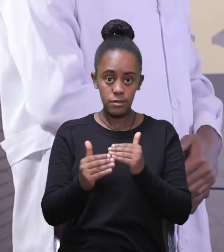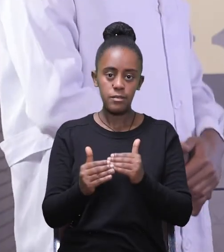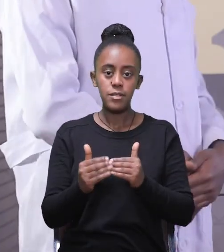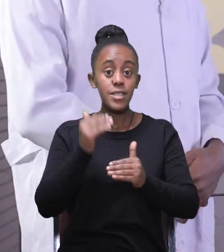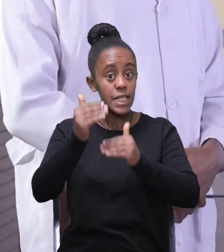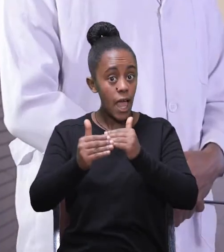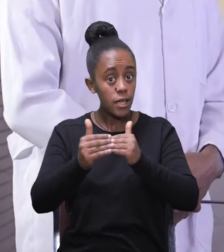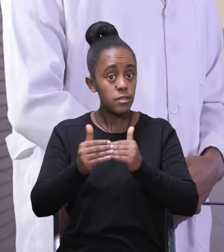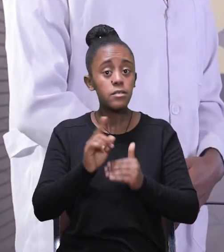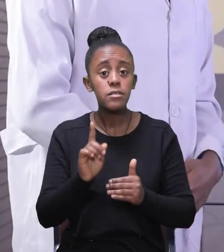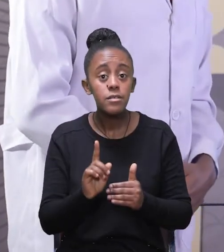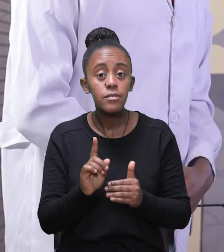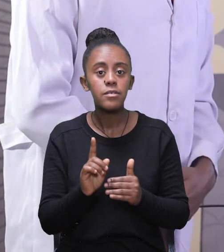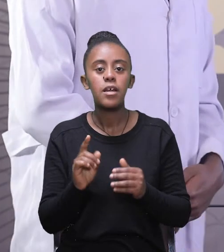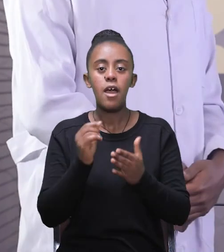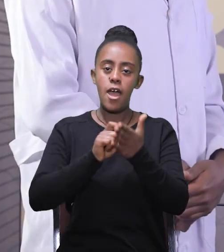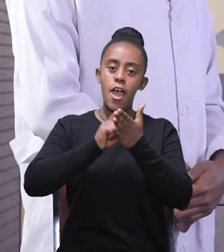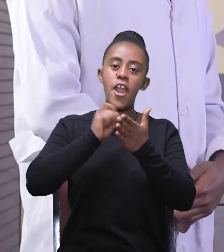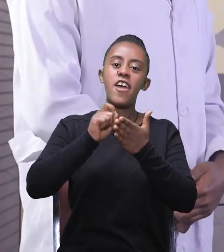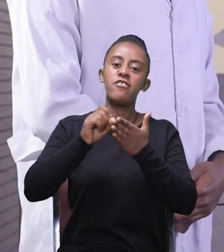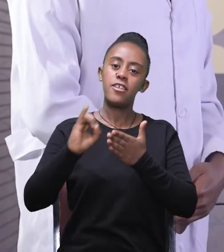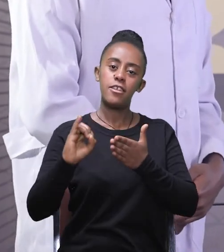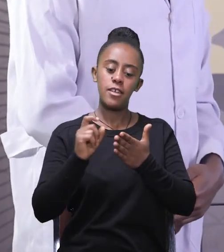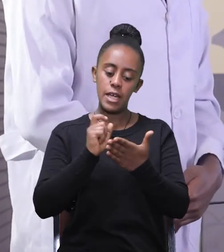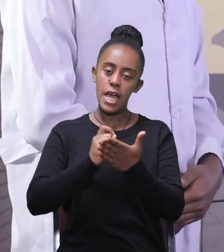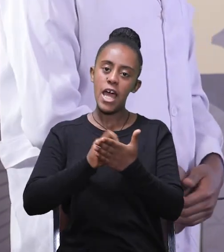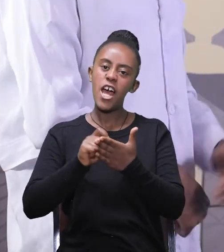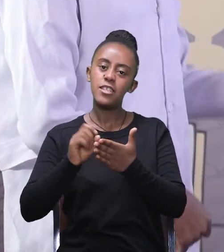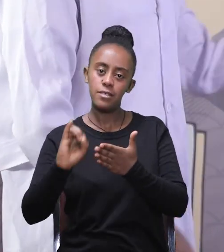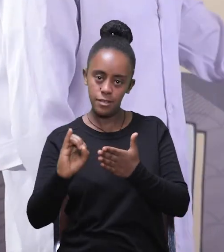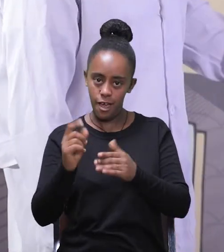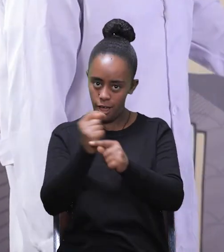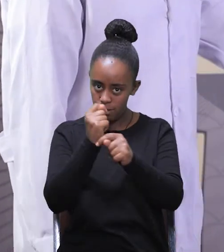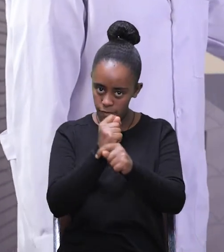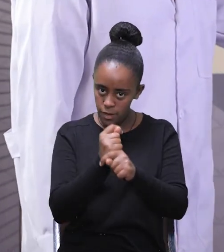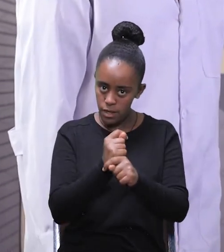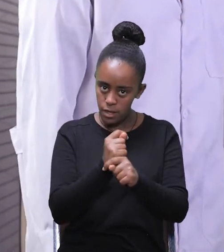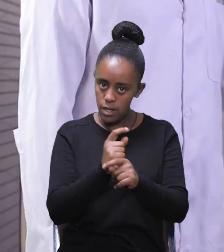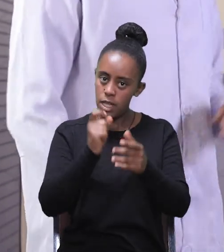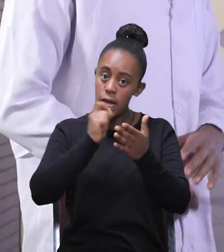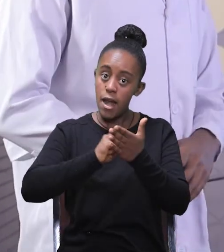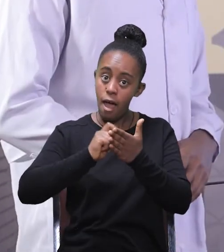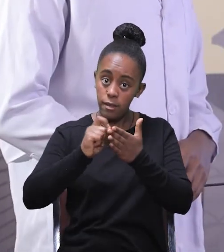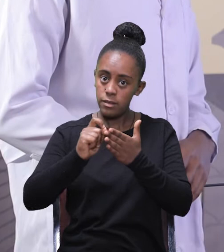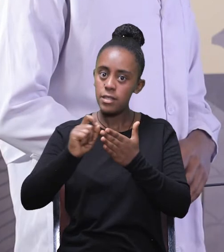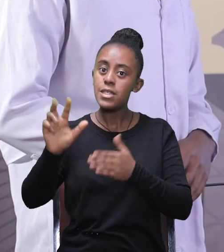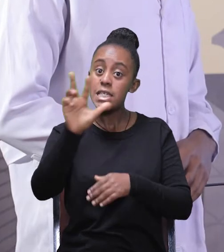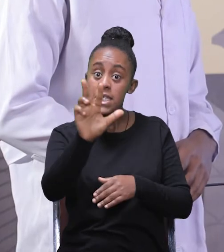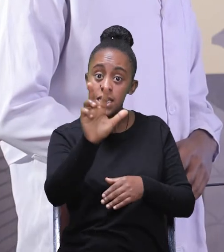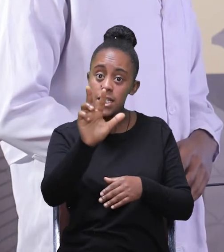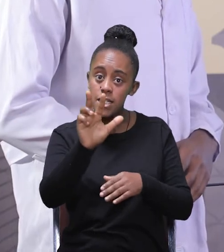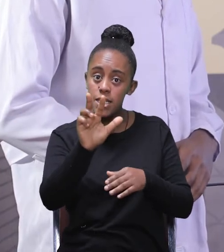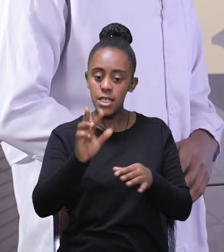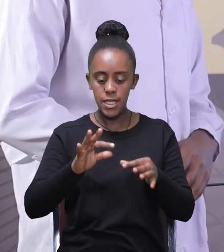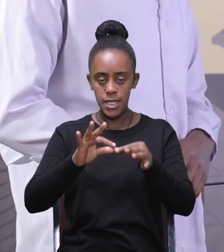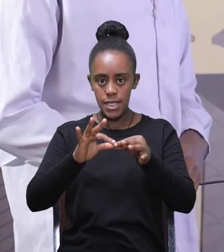The next point is a writing activity. Writing activity. Write 3 sentences. Look at the